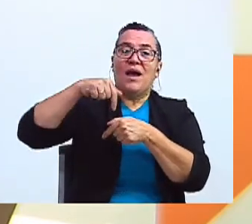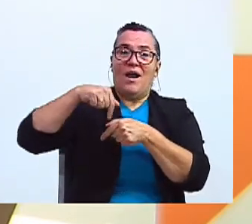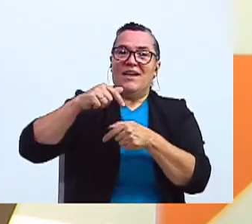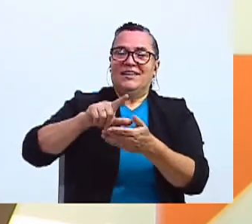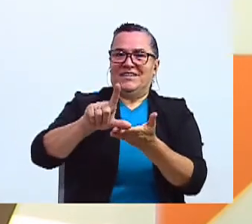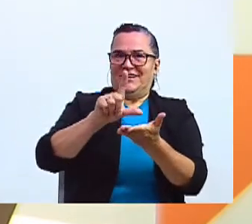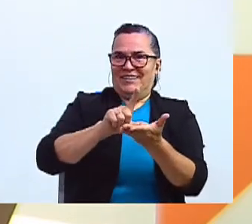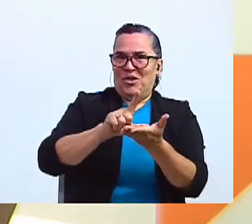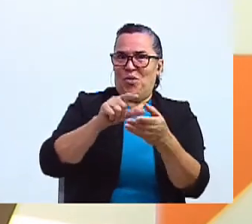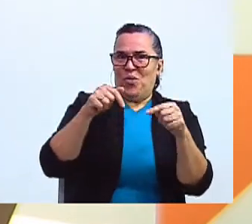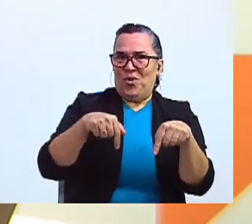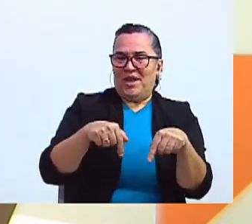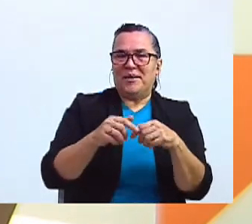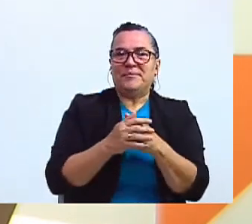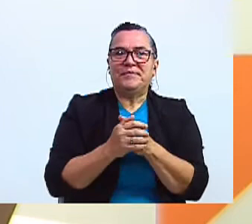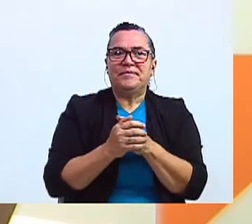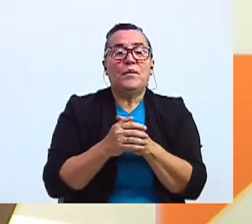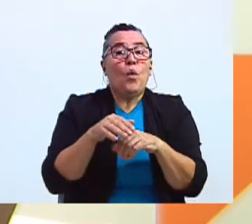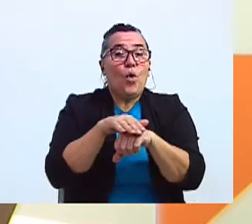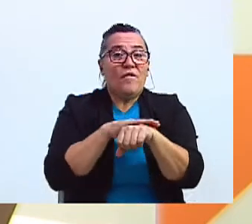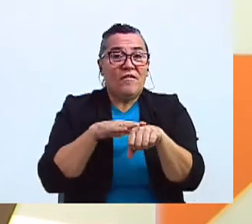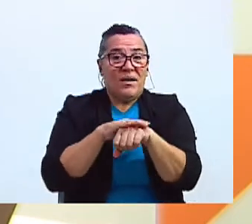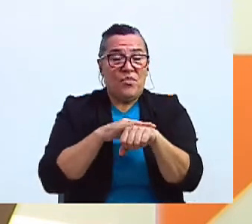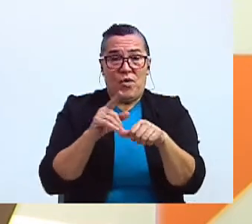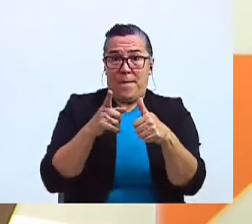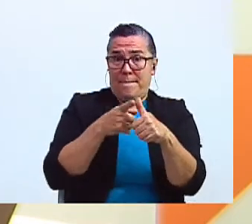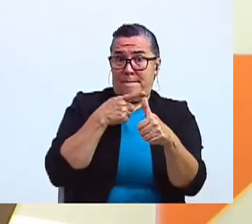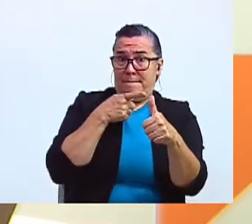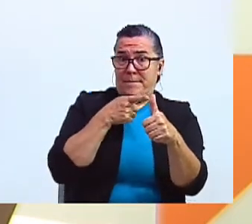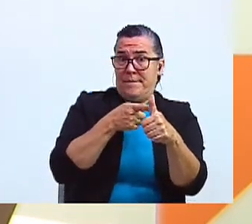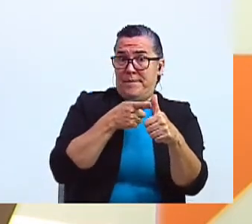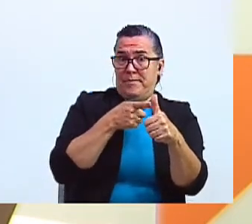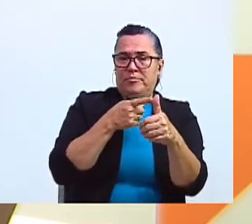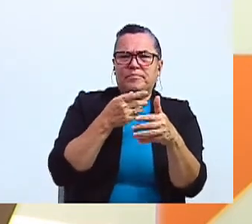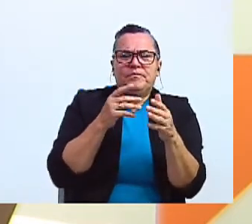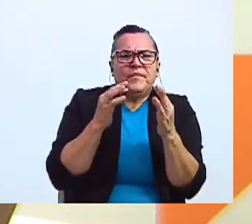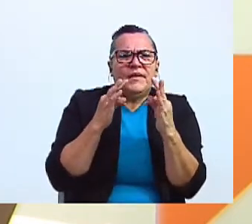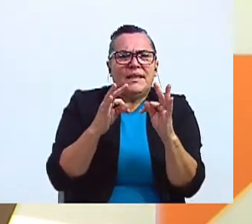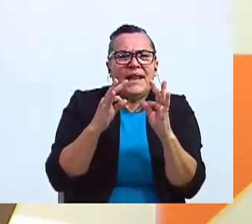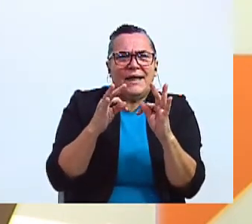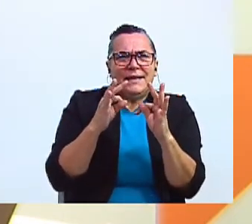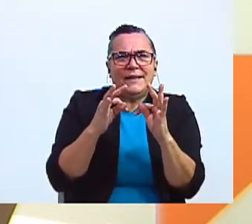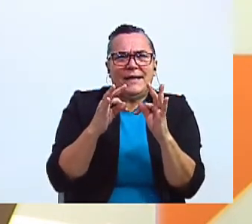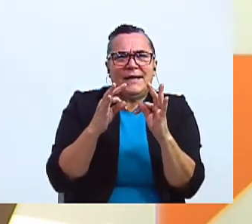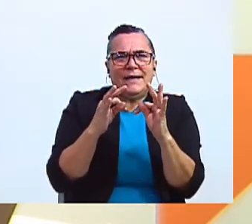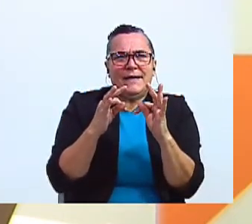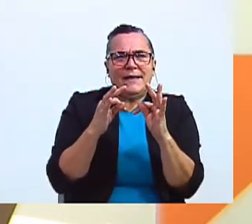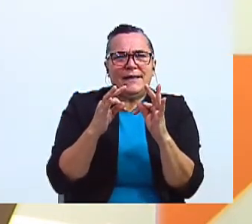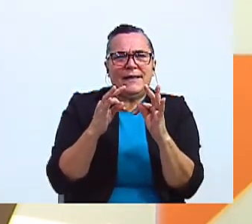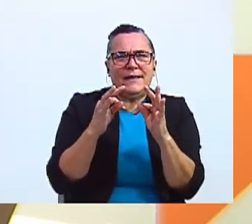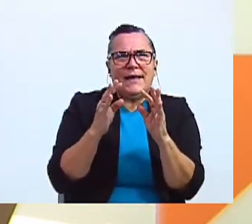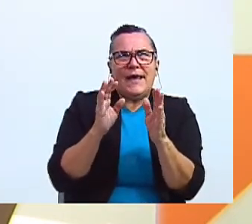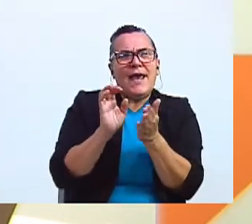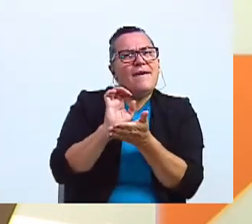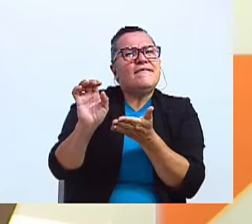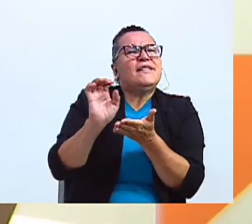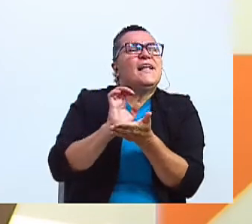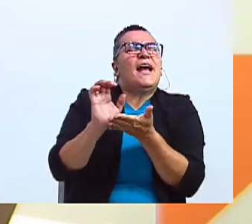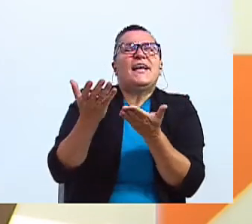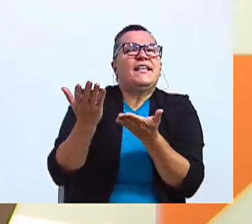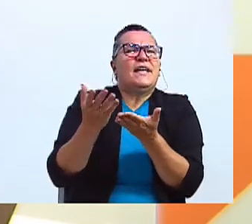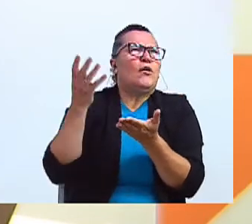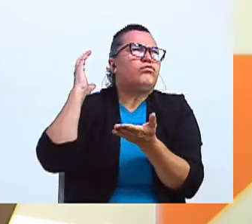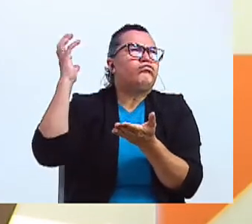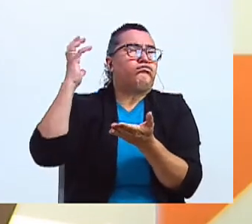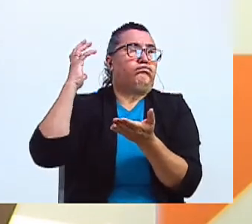lesson. Okay, please first try to avoid loud noises. Okay,